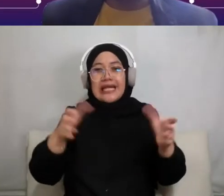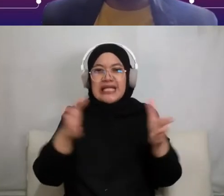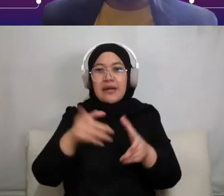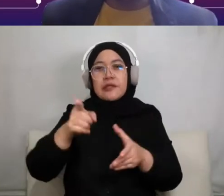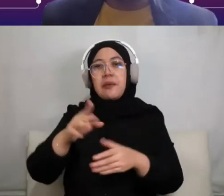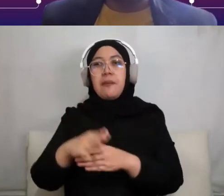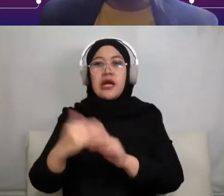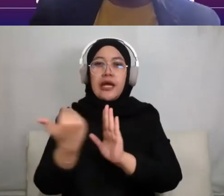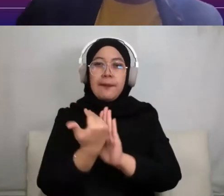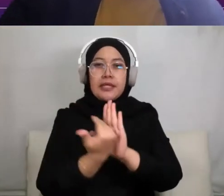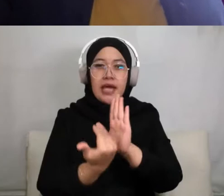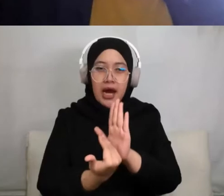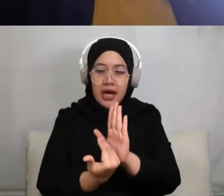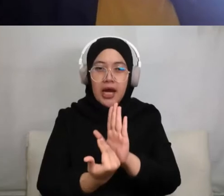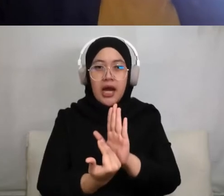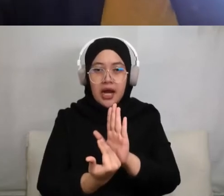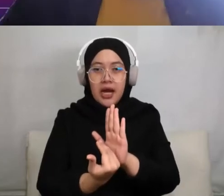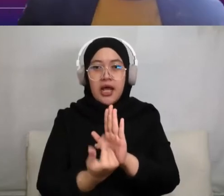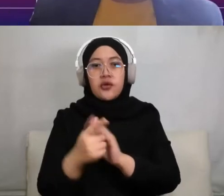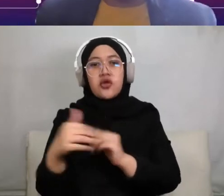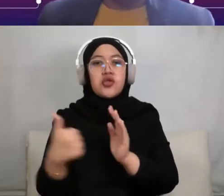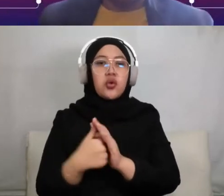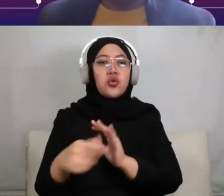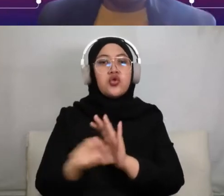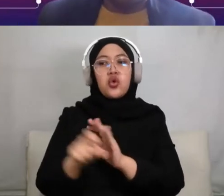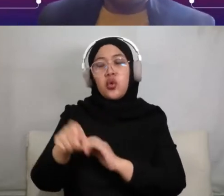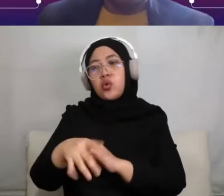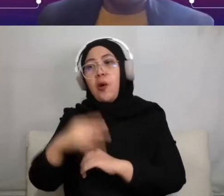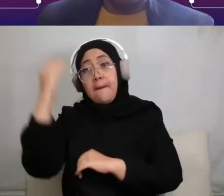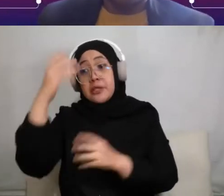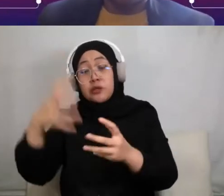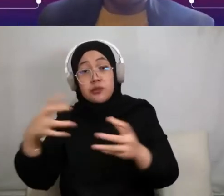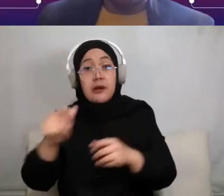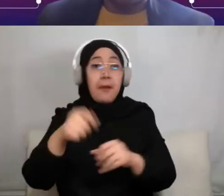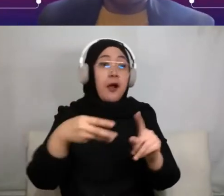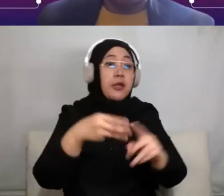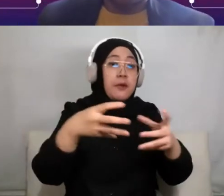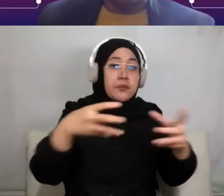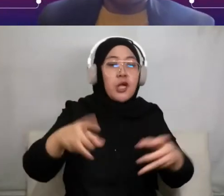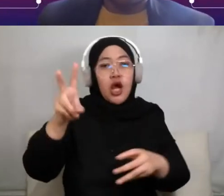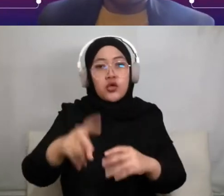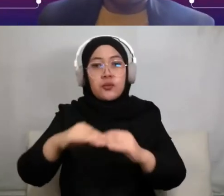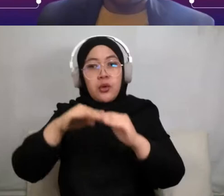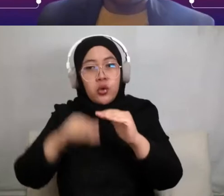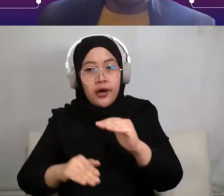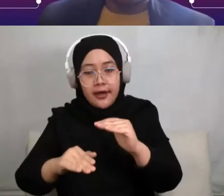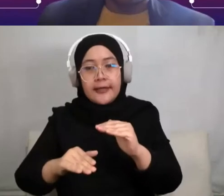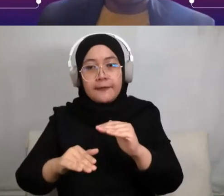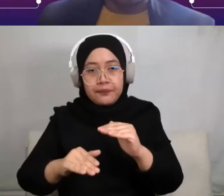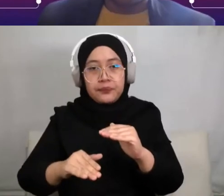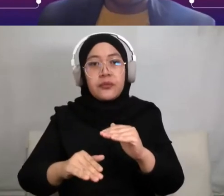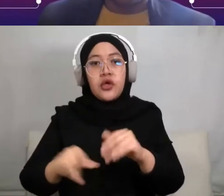batteries for the BRT buses, that means that we have to cut down our passenger capacity